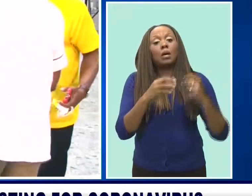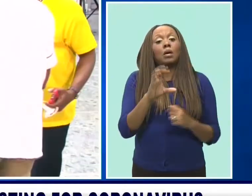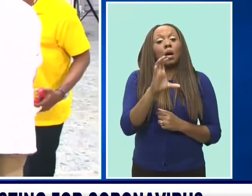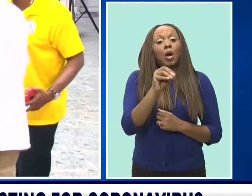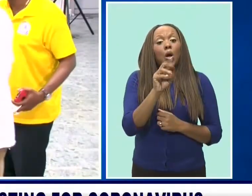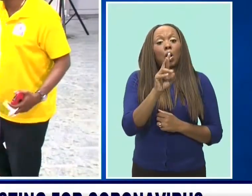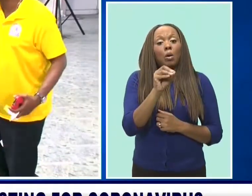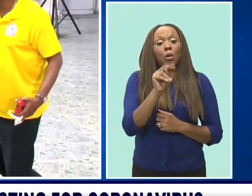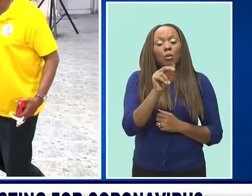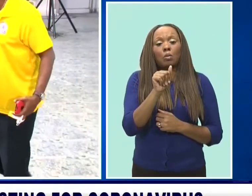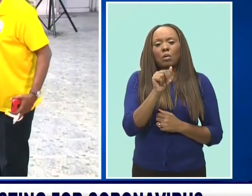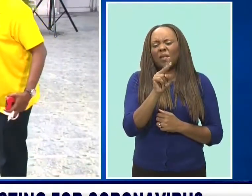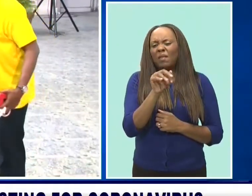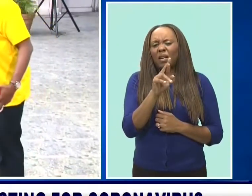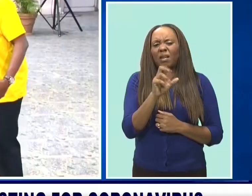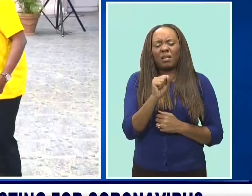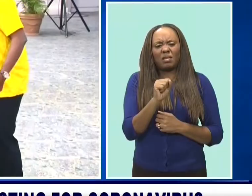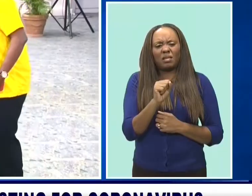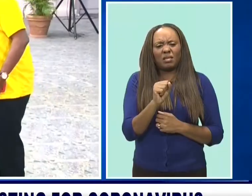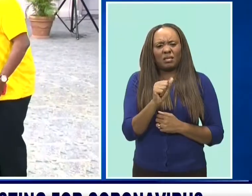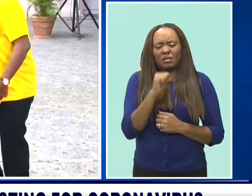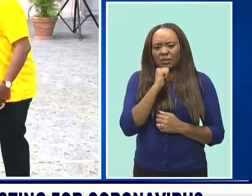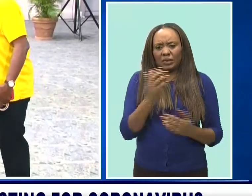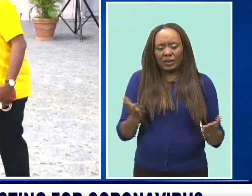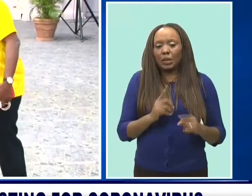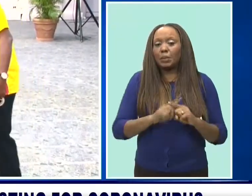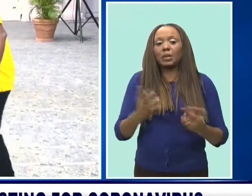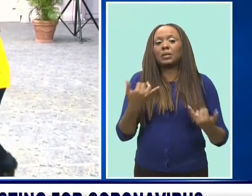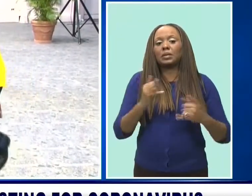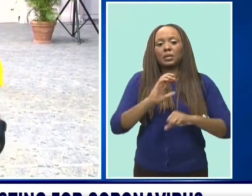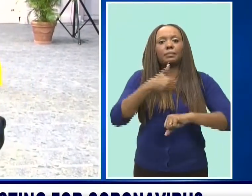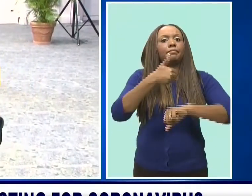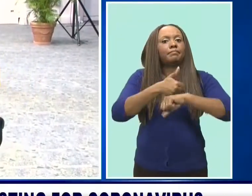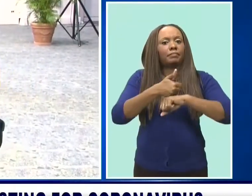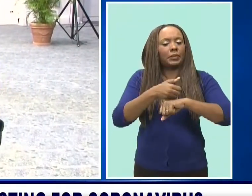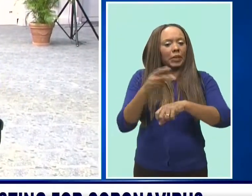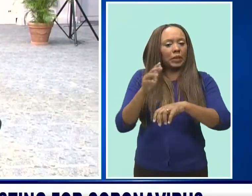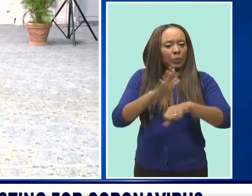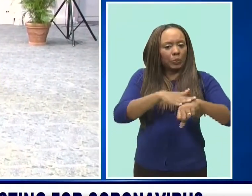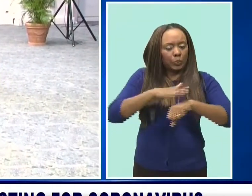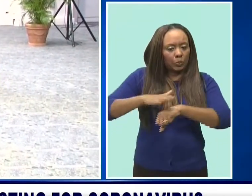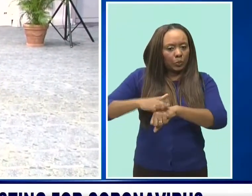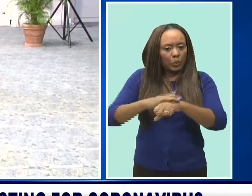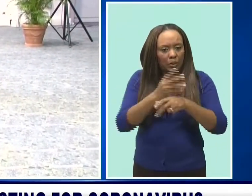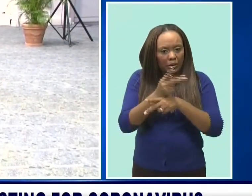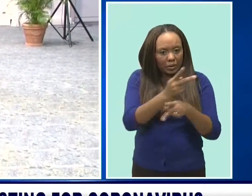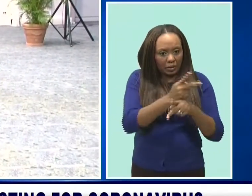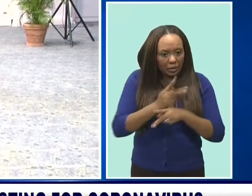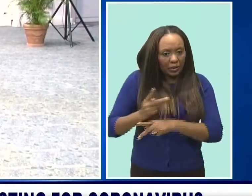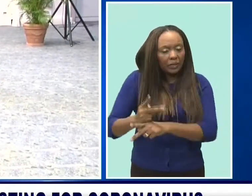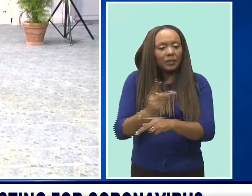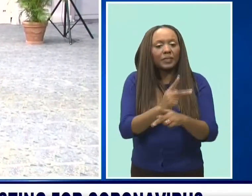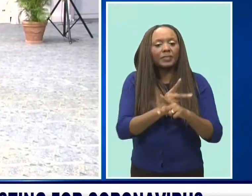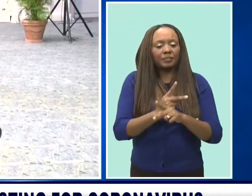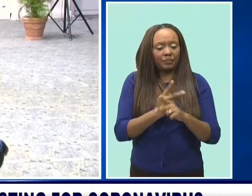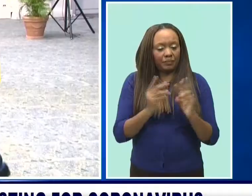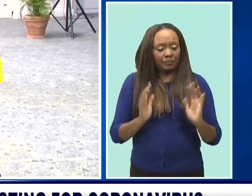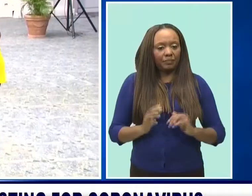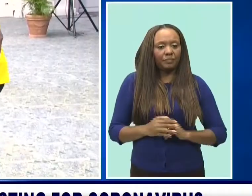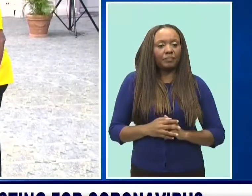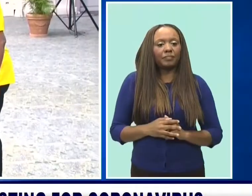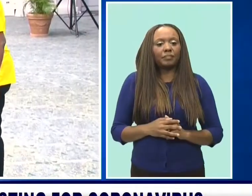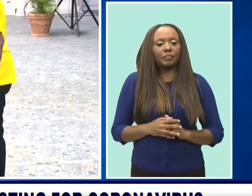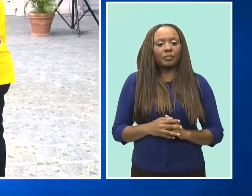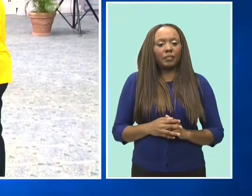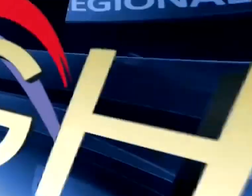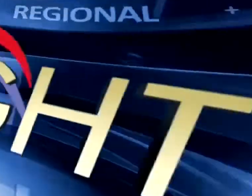a low risk to Barbados, but health officials will still implement the relevant precautionary measures. Rianne Phillips,